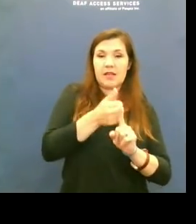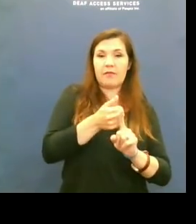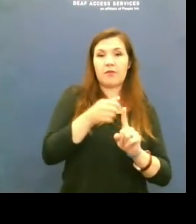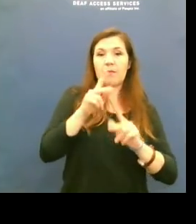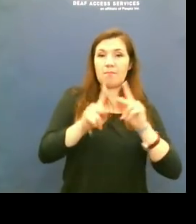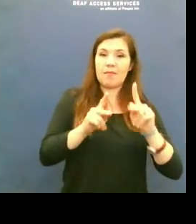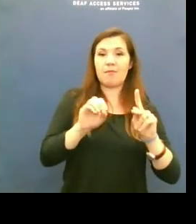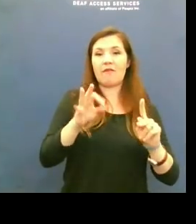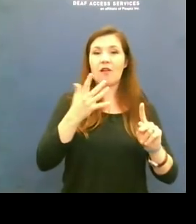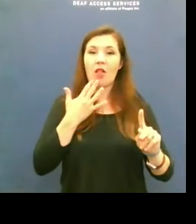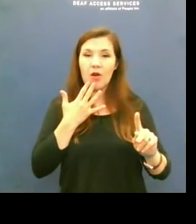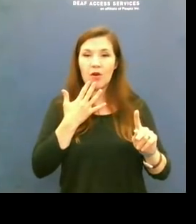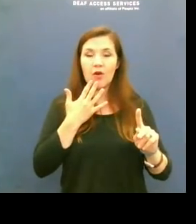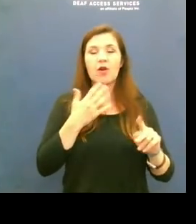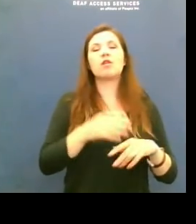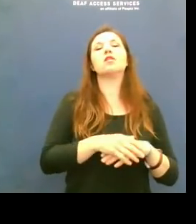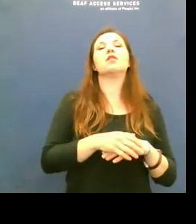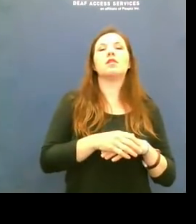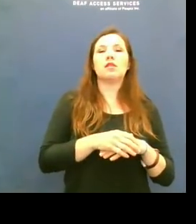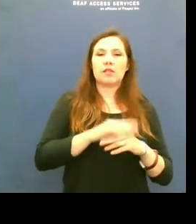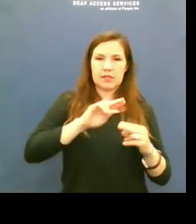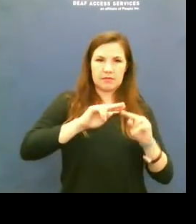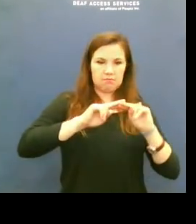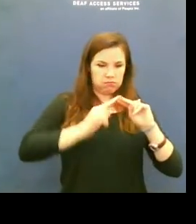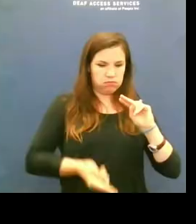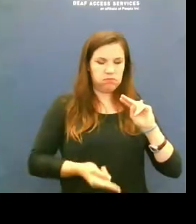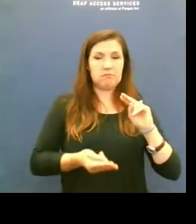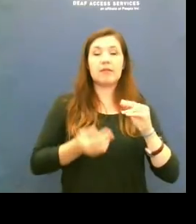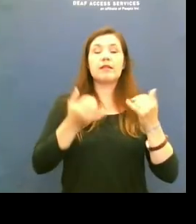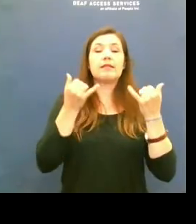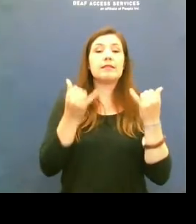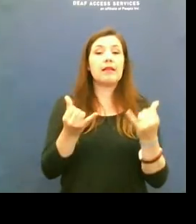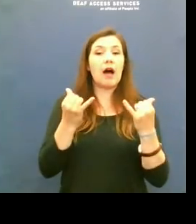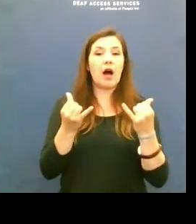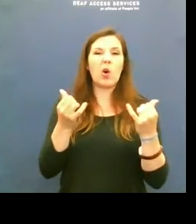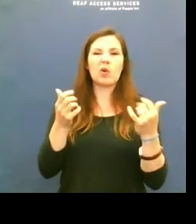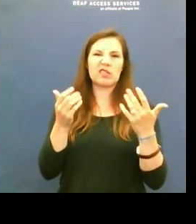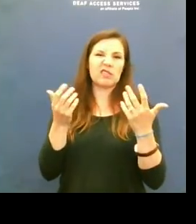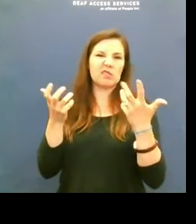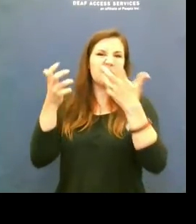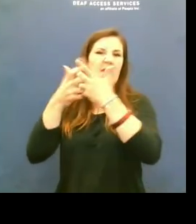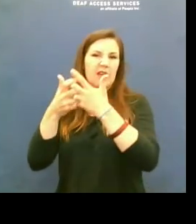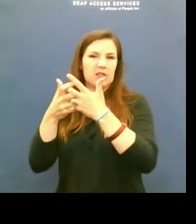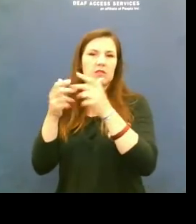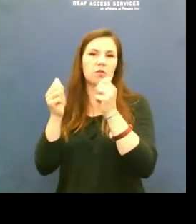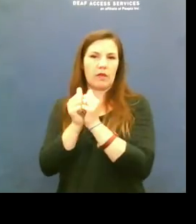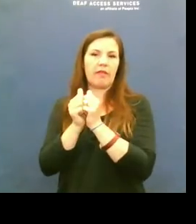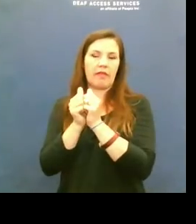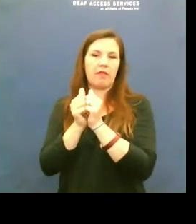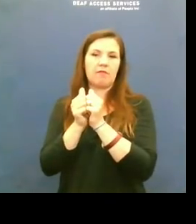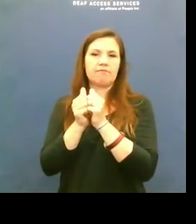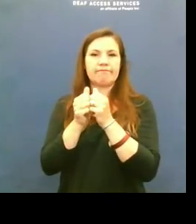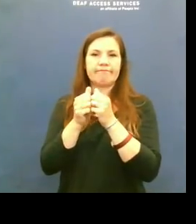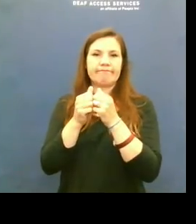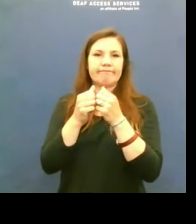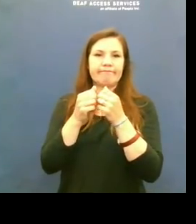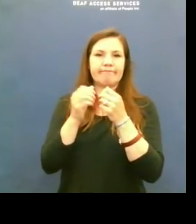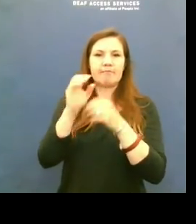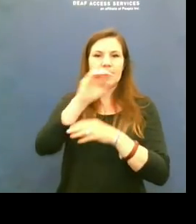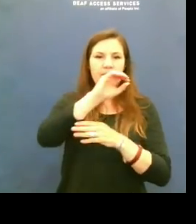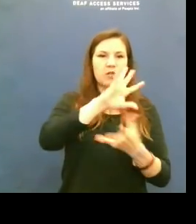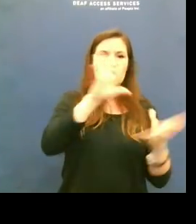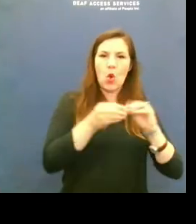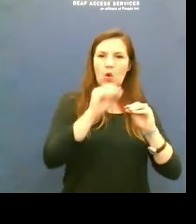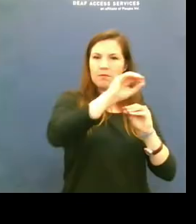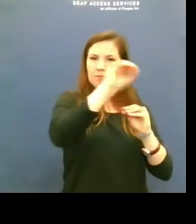color, African Americans. That has dropped, and it's almost to the point where it matches up now with the percentage of African